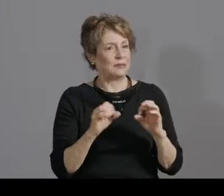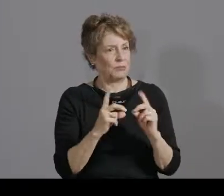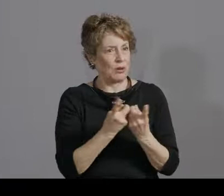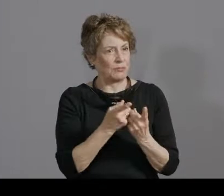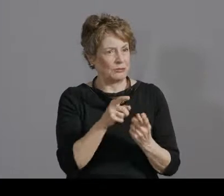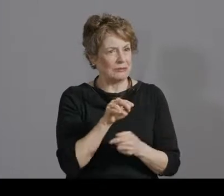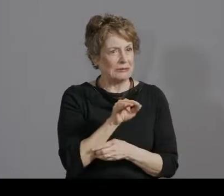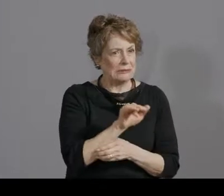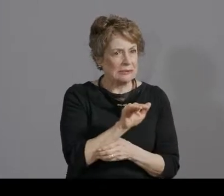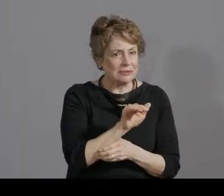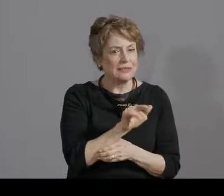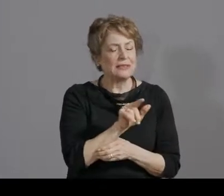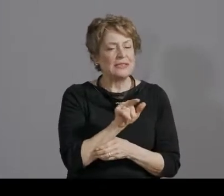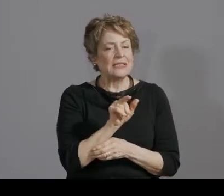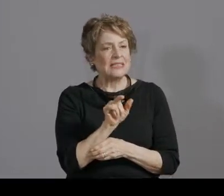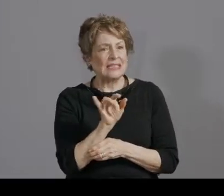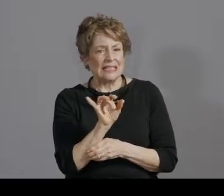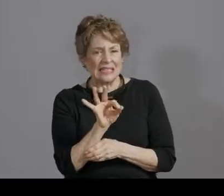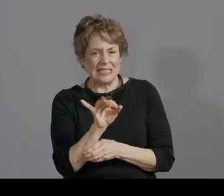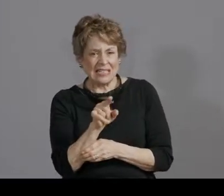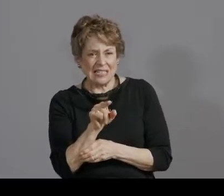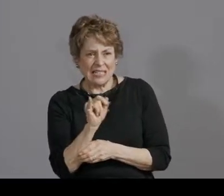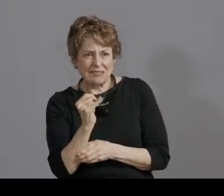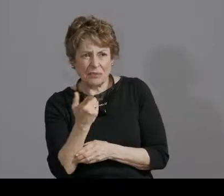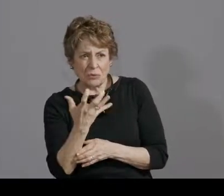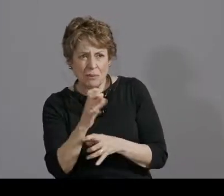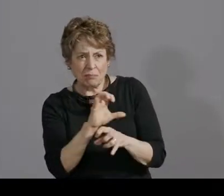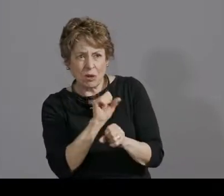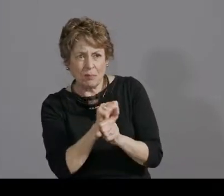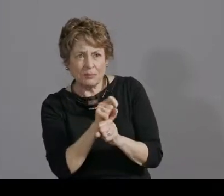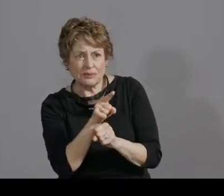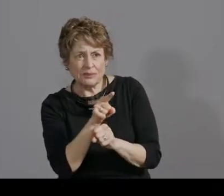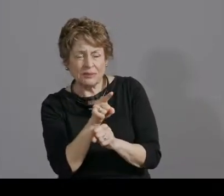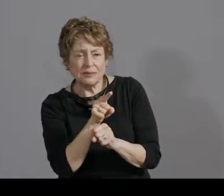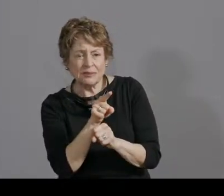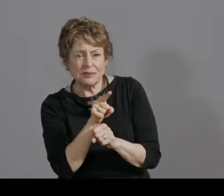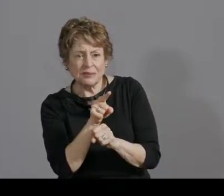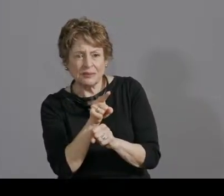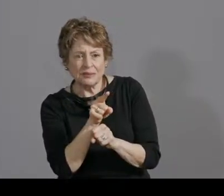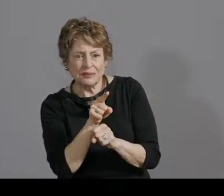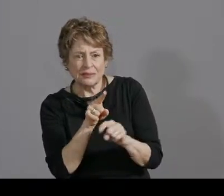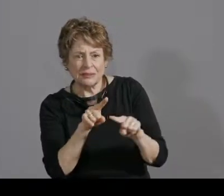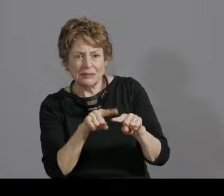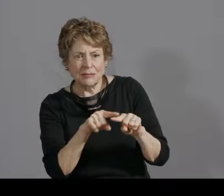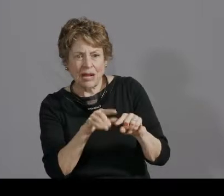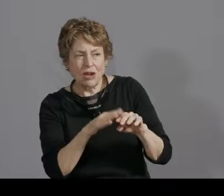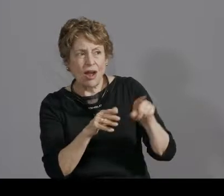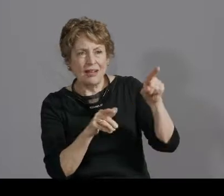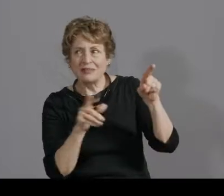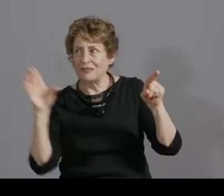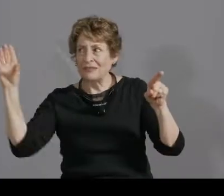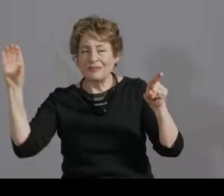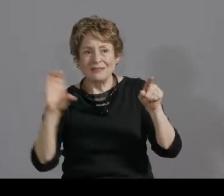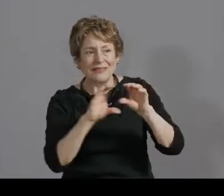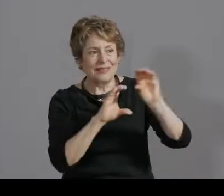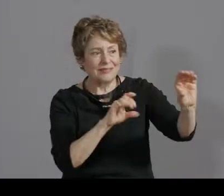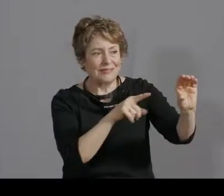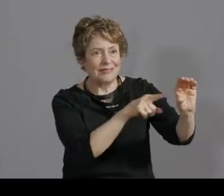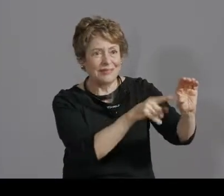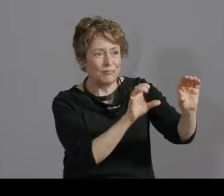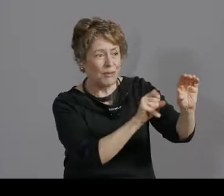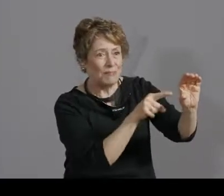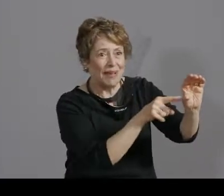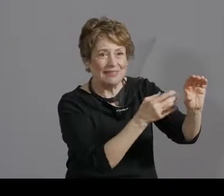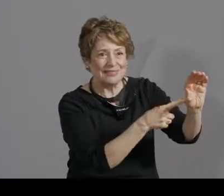an appointment, it is completely dependent on how much vaccine that is currently available in